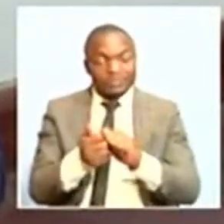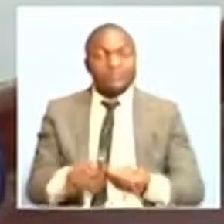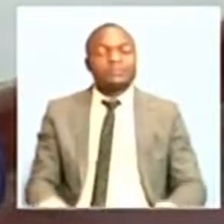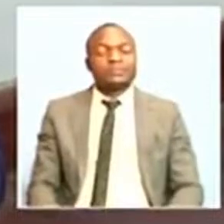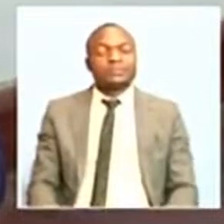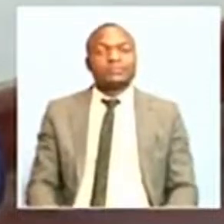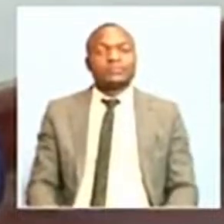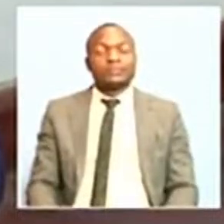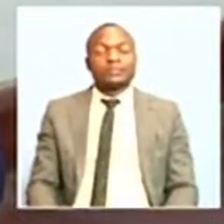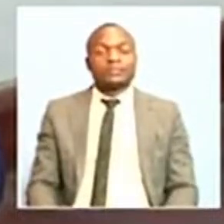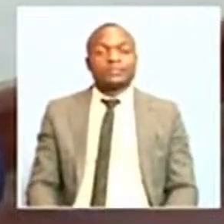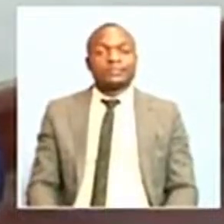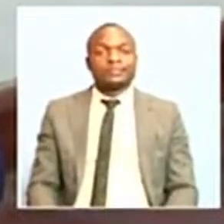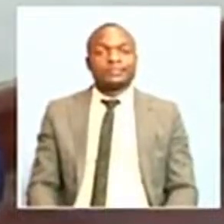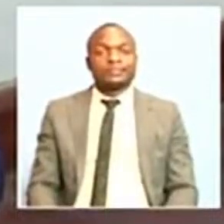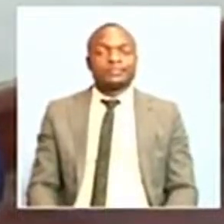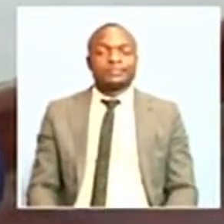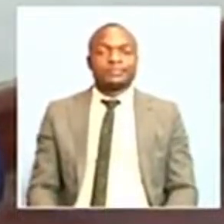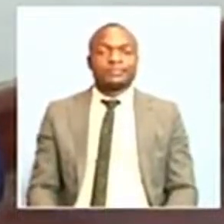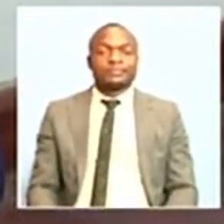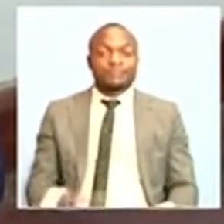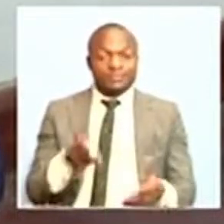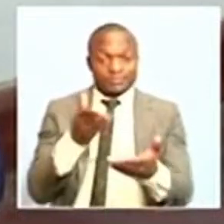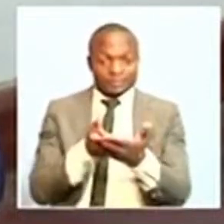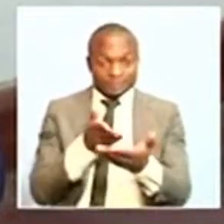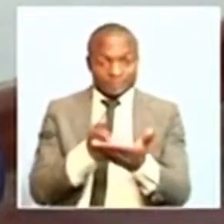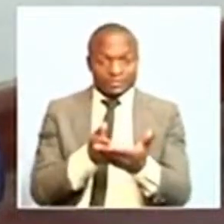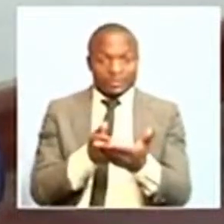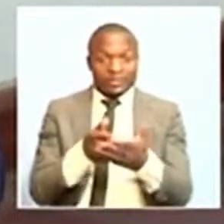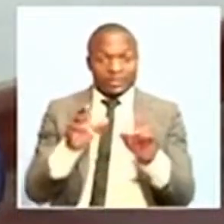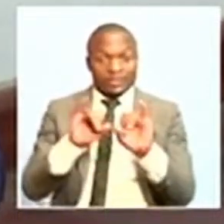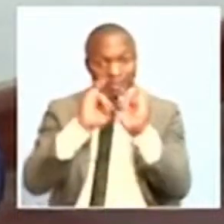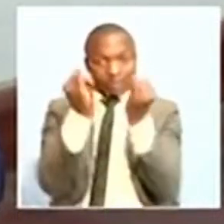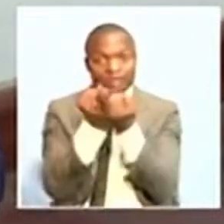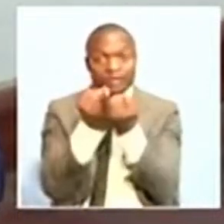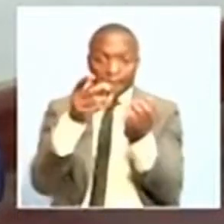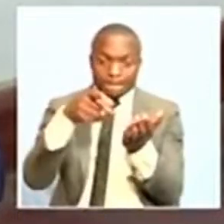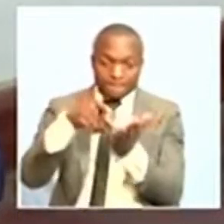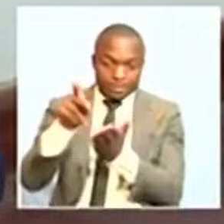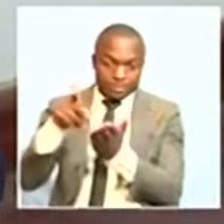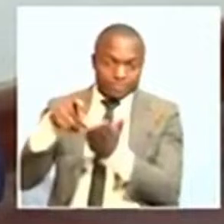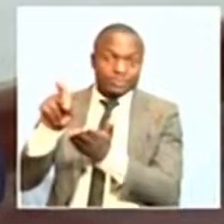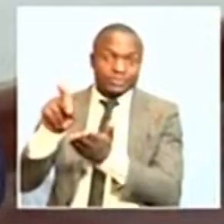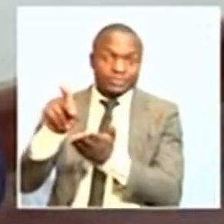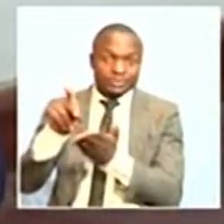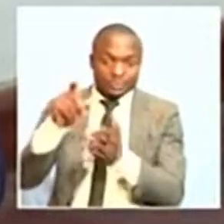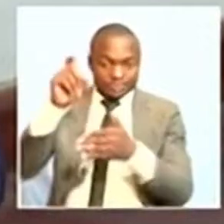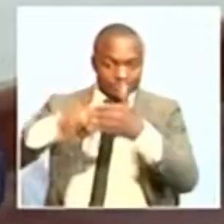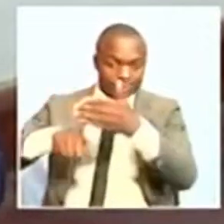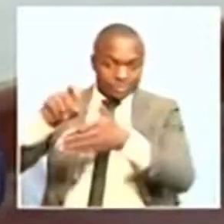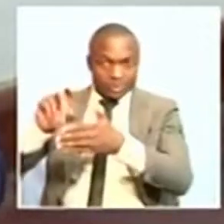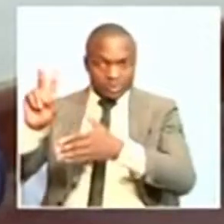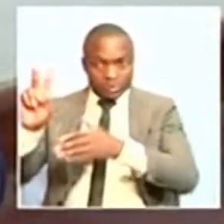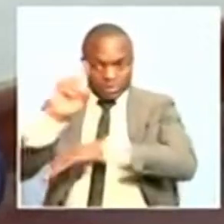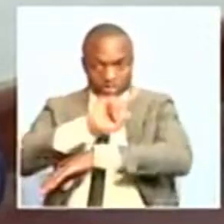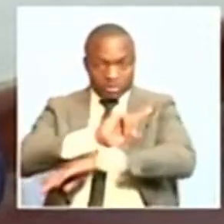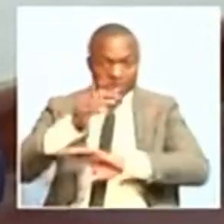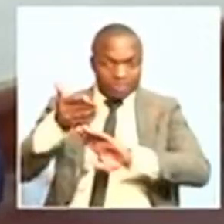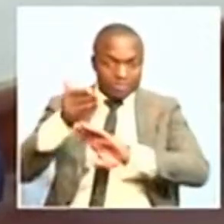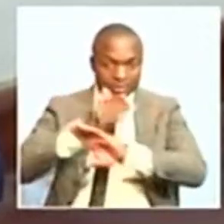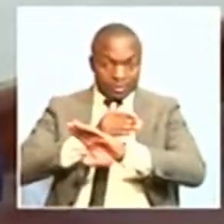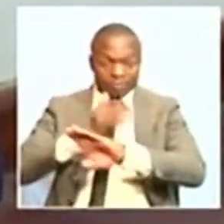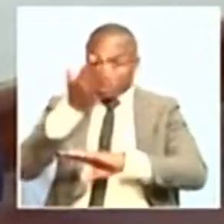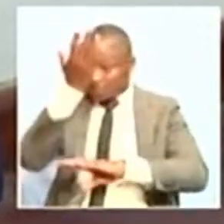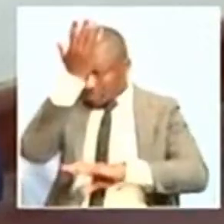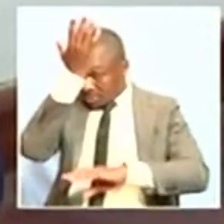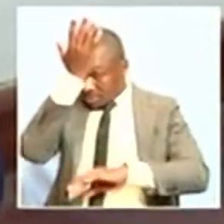by requiring these withholding agents to remit tax 2 days before the required date. For